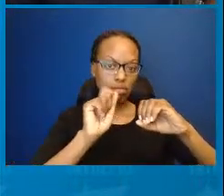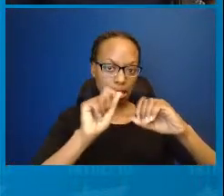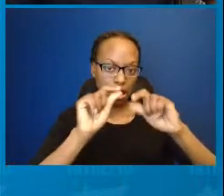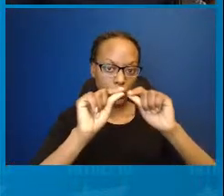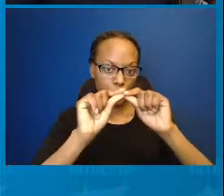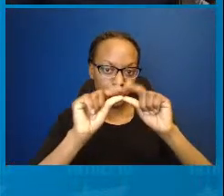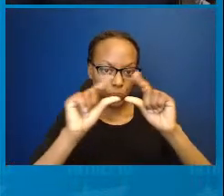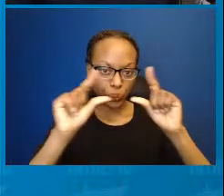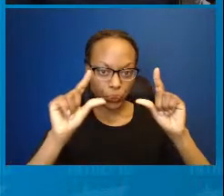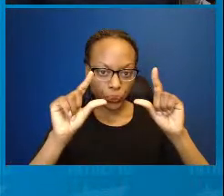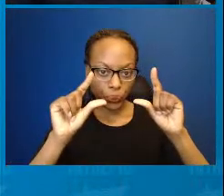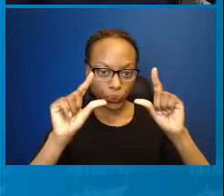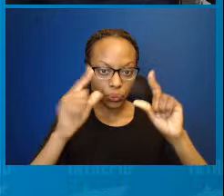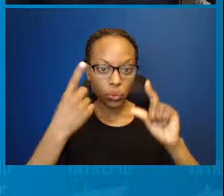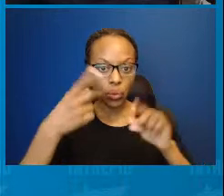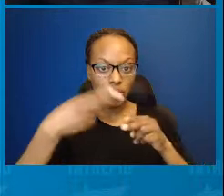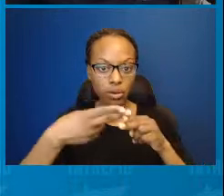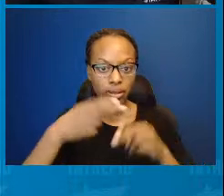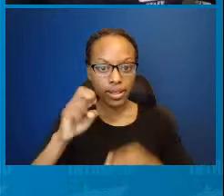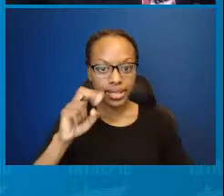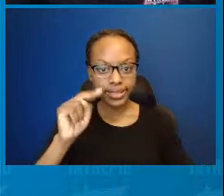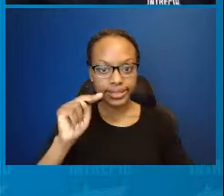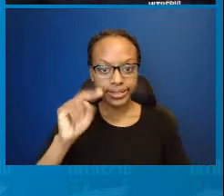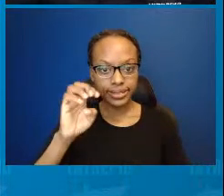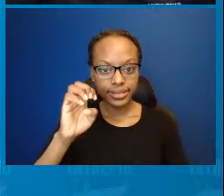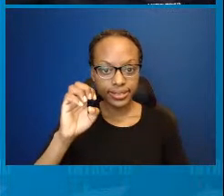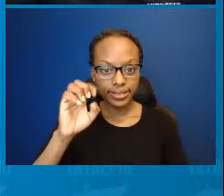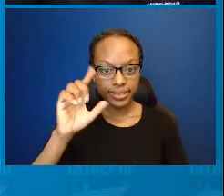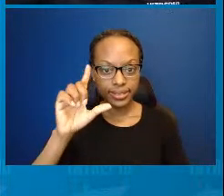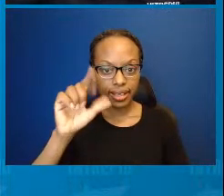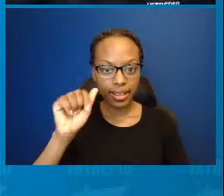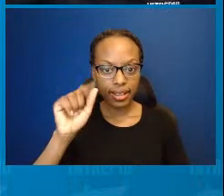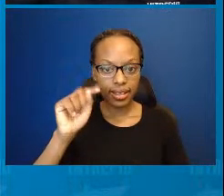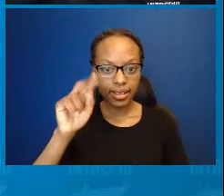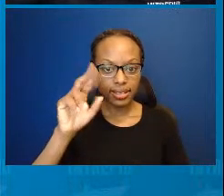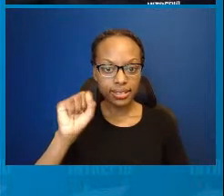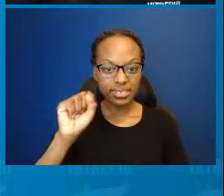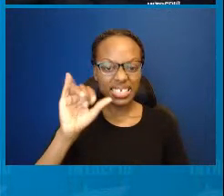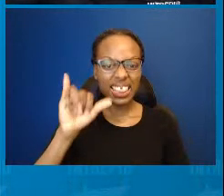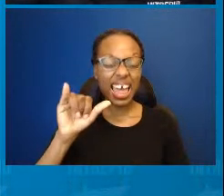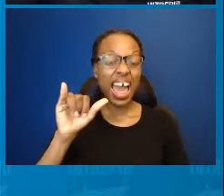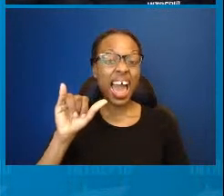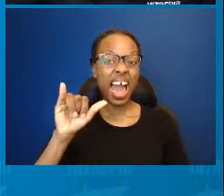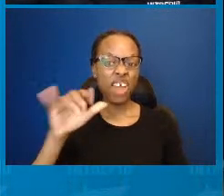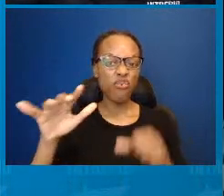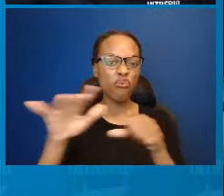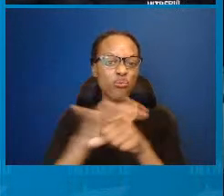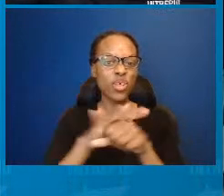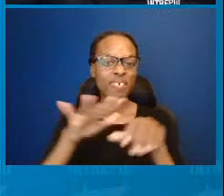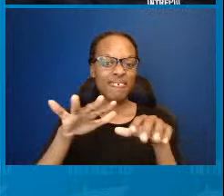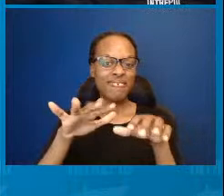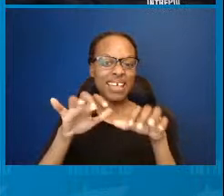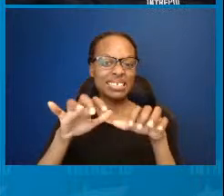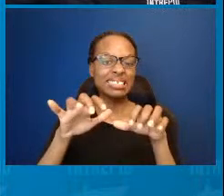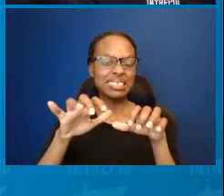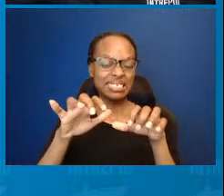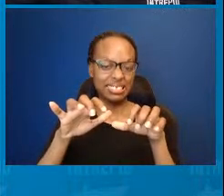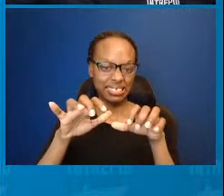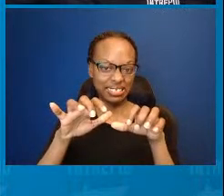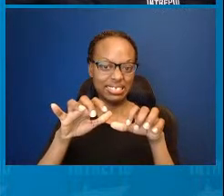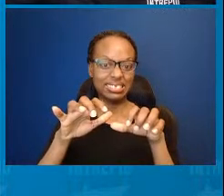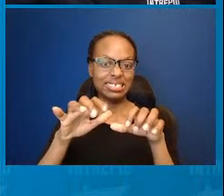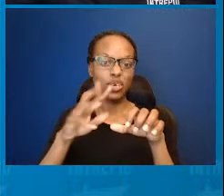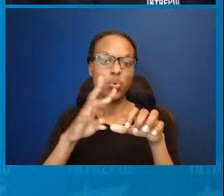a icy moon that actually shoots out water. So there it is there, all right? But Saturn,